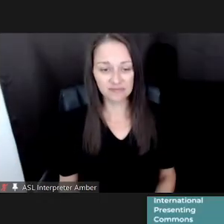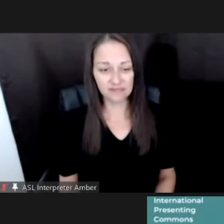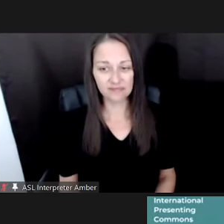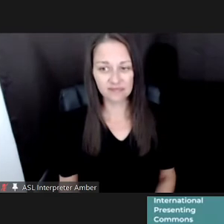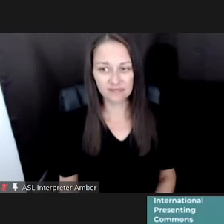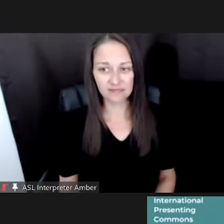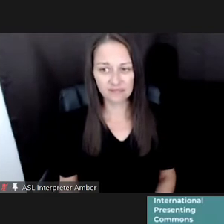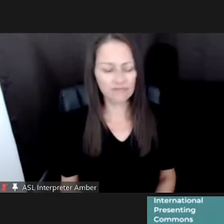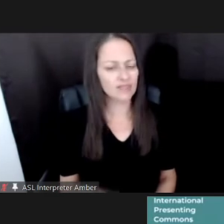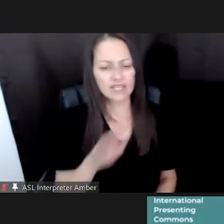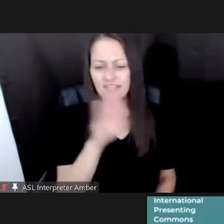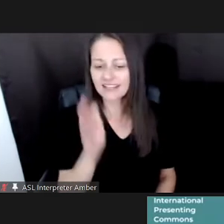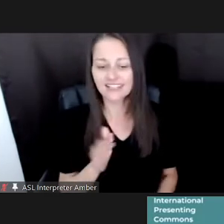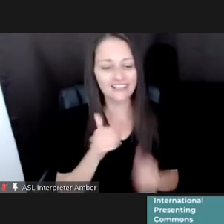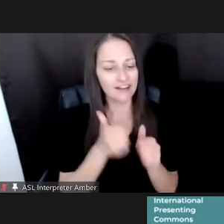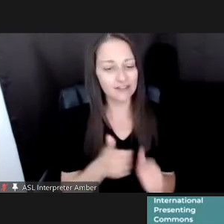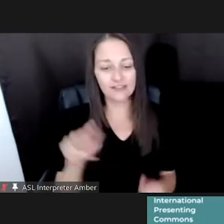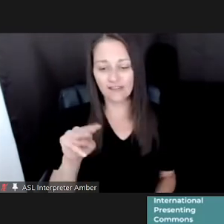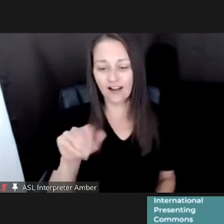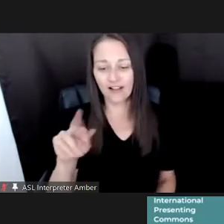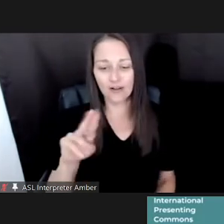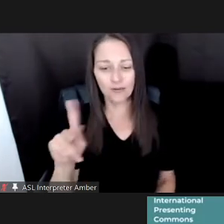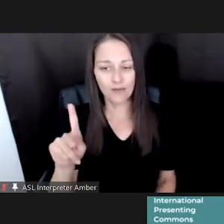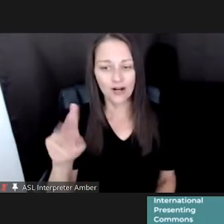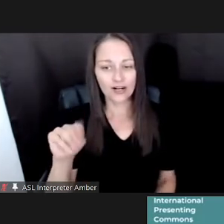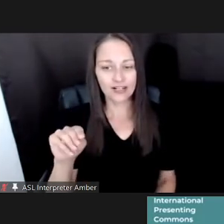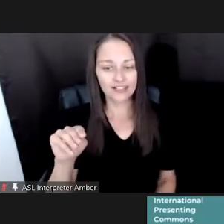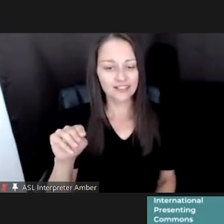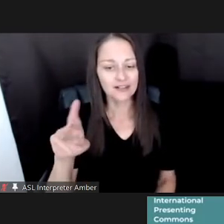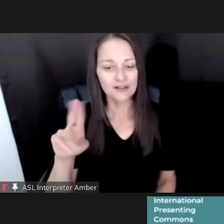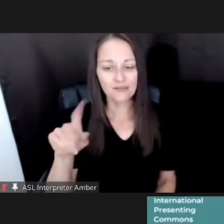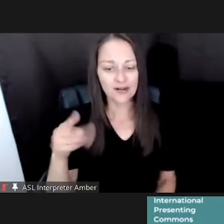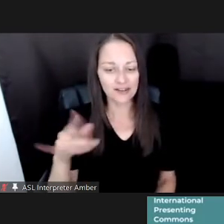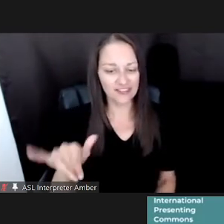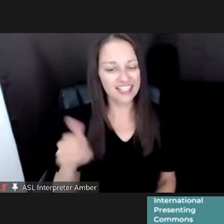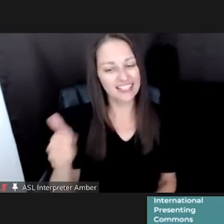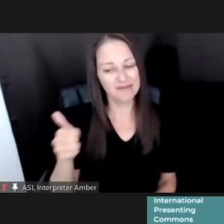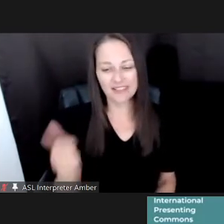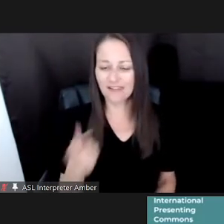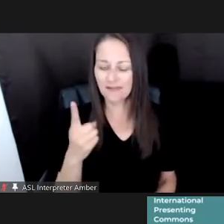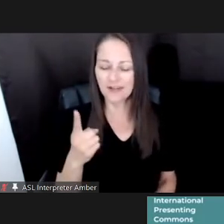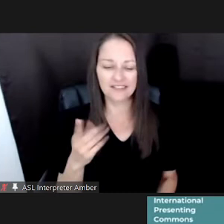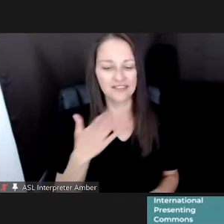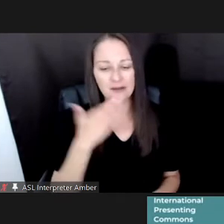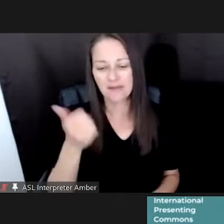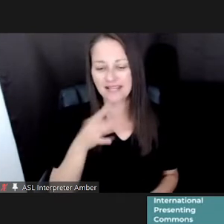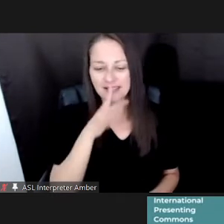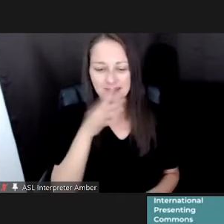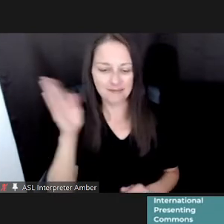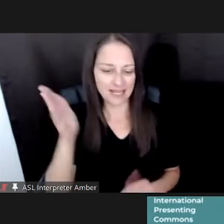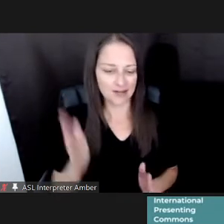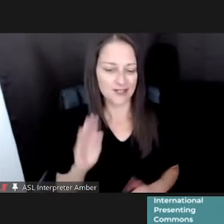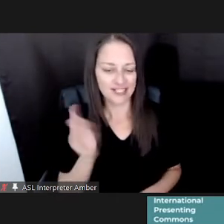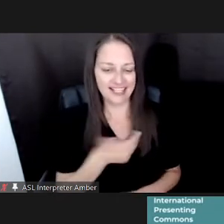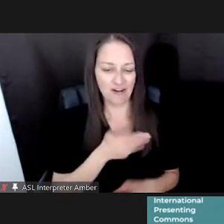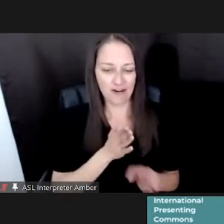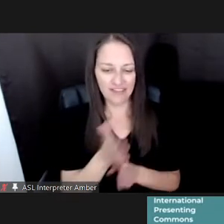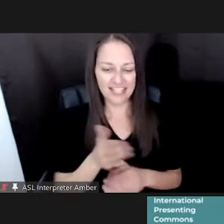Never follow Mark Murphy. He's one of the most articulate people in our field, but I'll go.